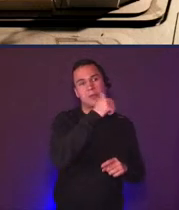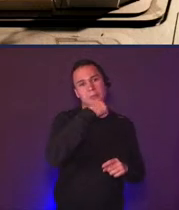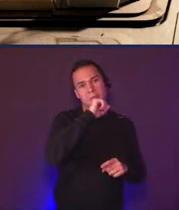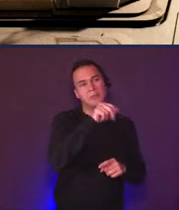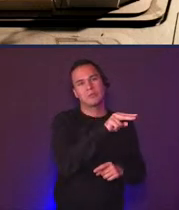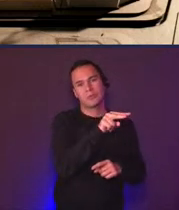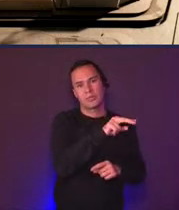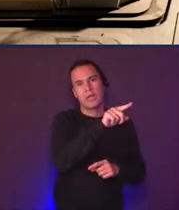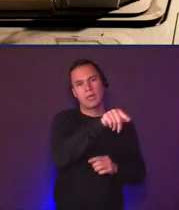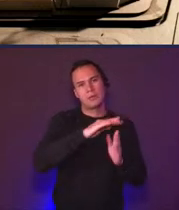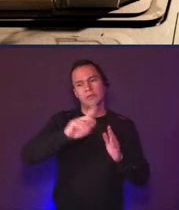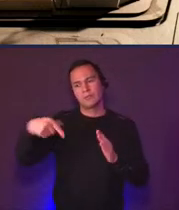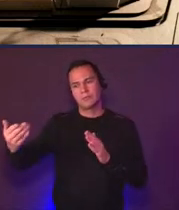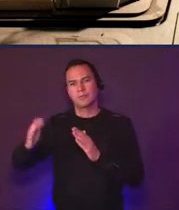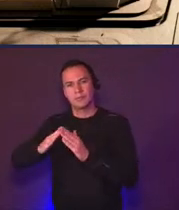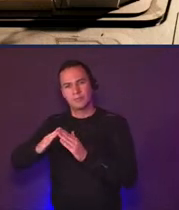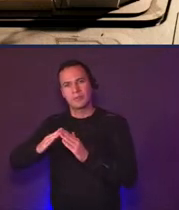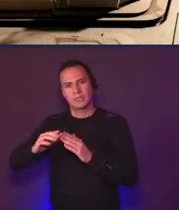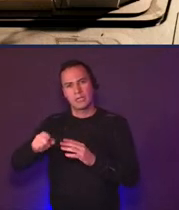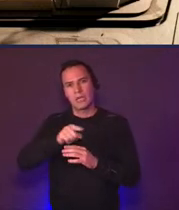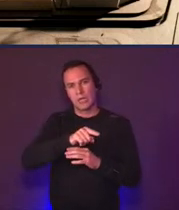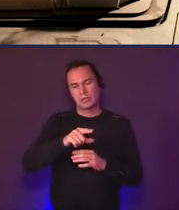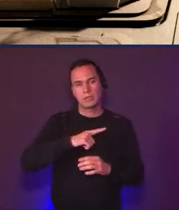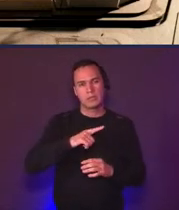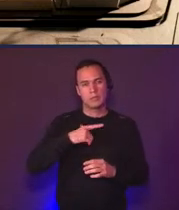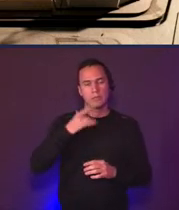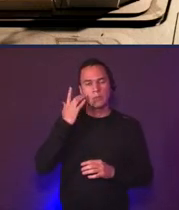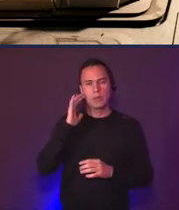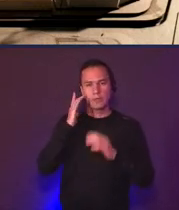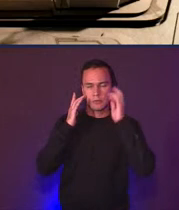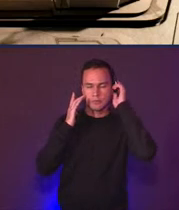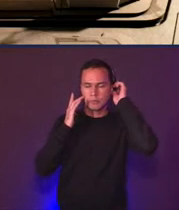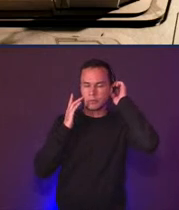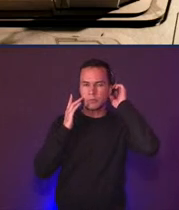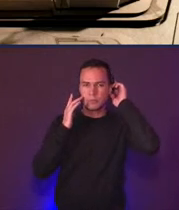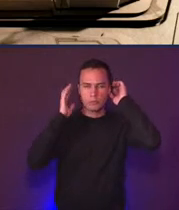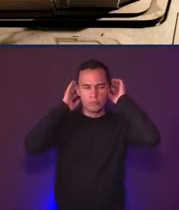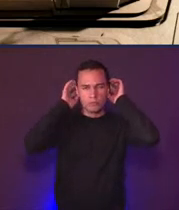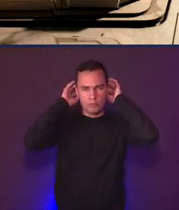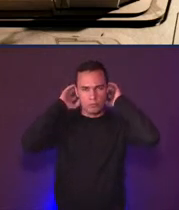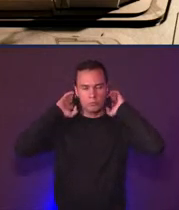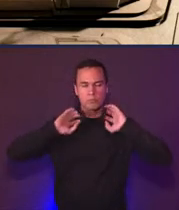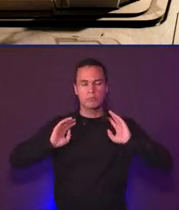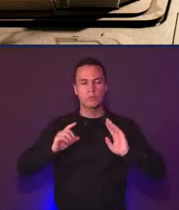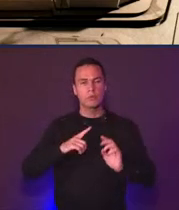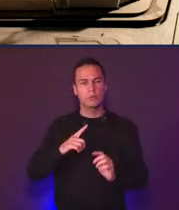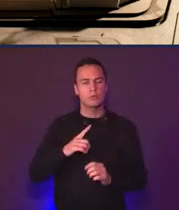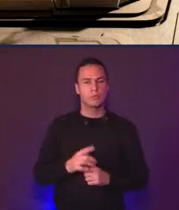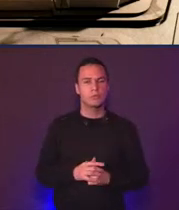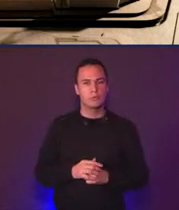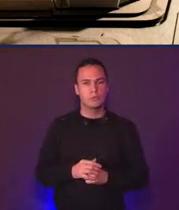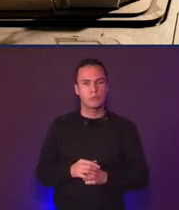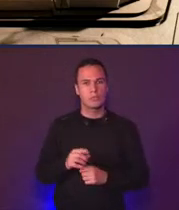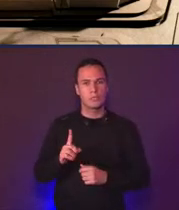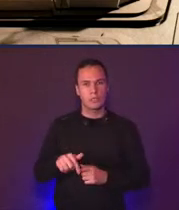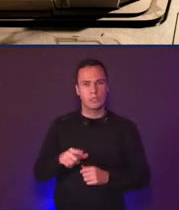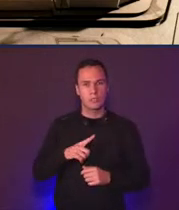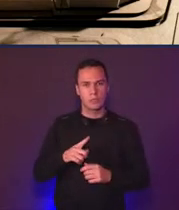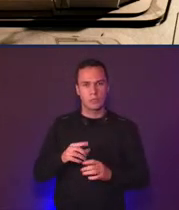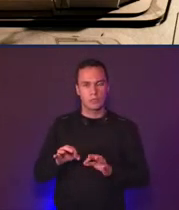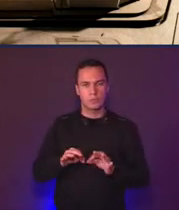were part of Neighborhoods Inc. in Washington, D.C., because they really cared about affordable housing and the ramifications